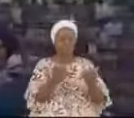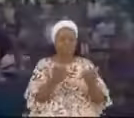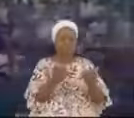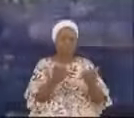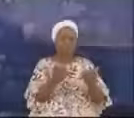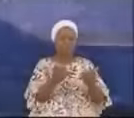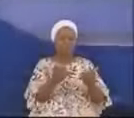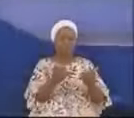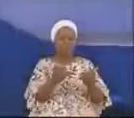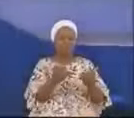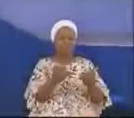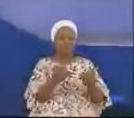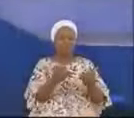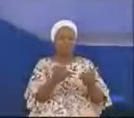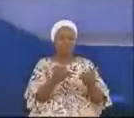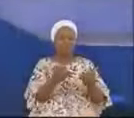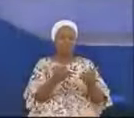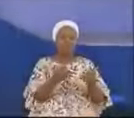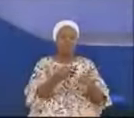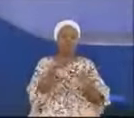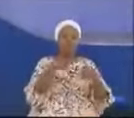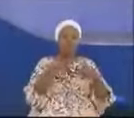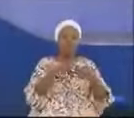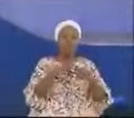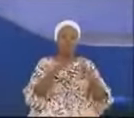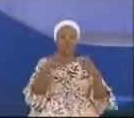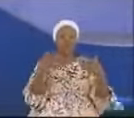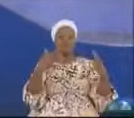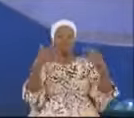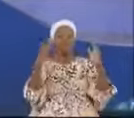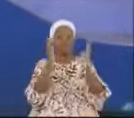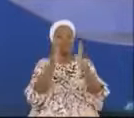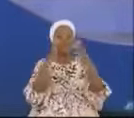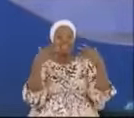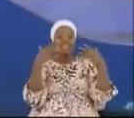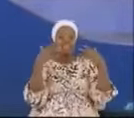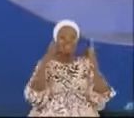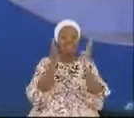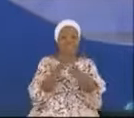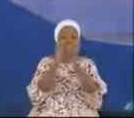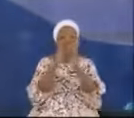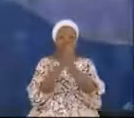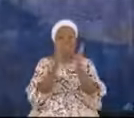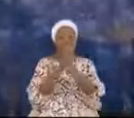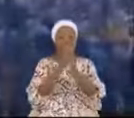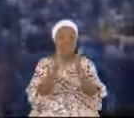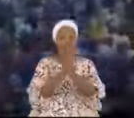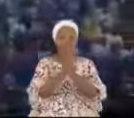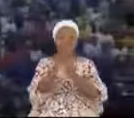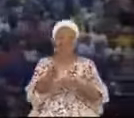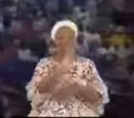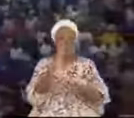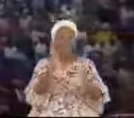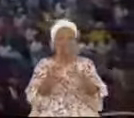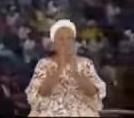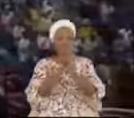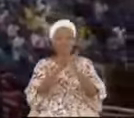Now, what to clap? You don't clap. When you shouldn't clap, that's the time you are